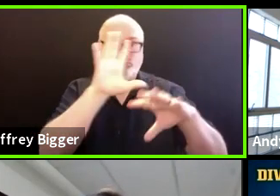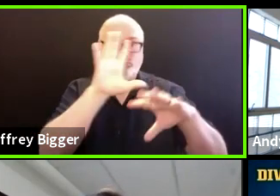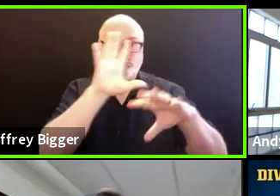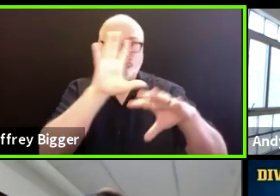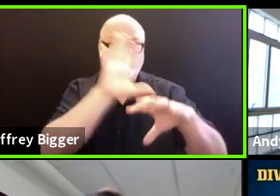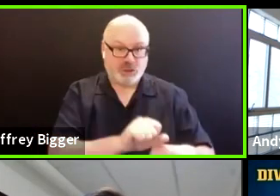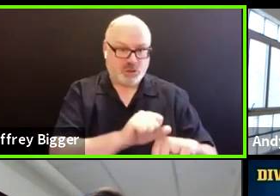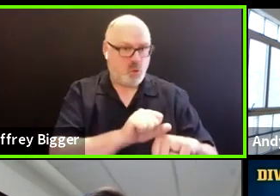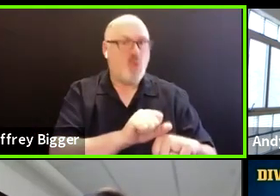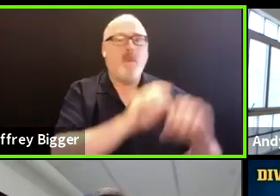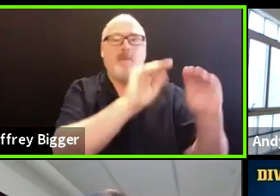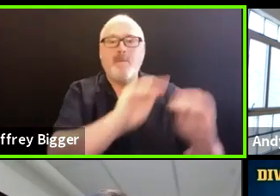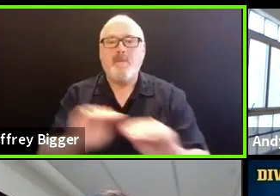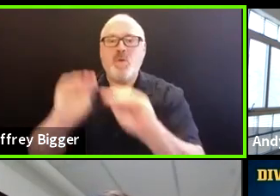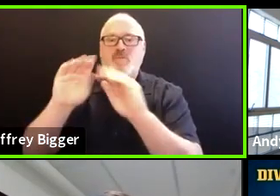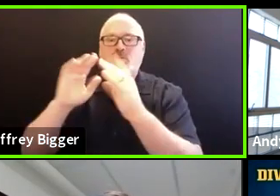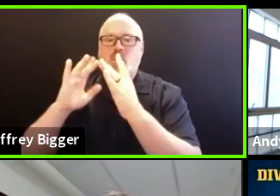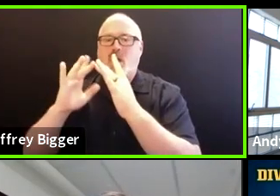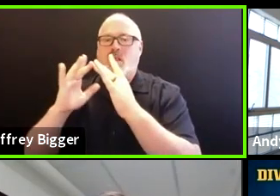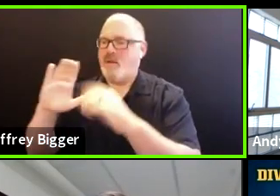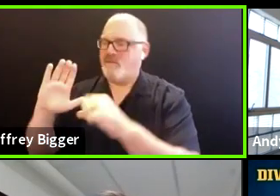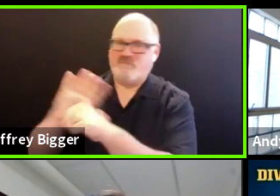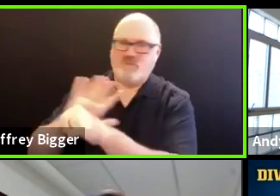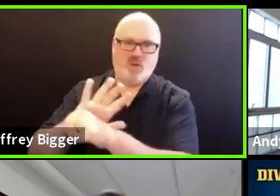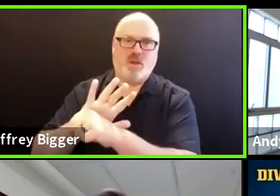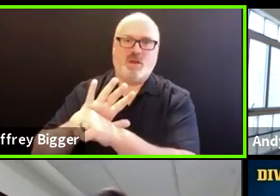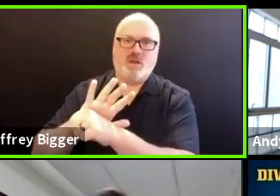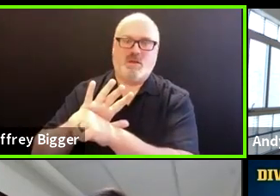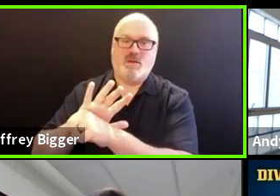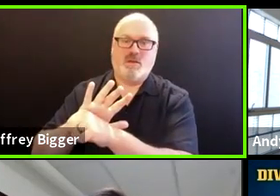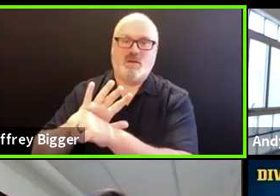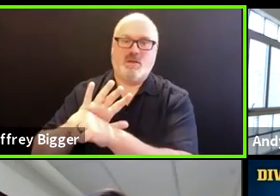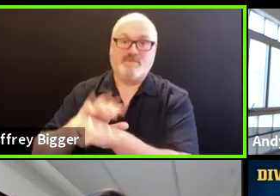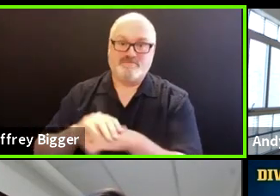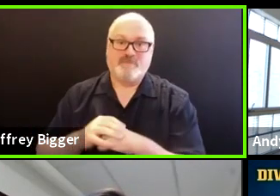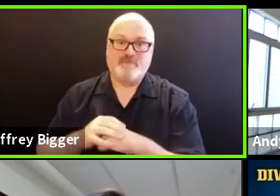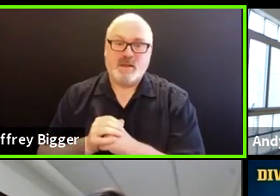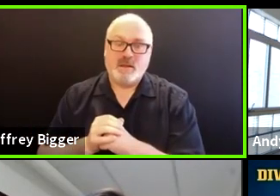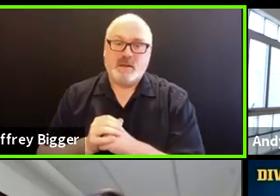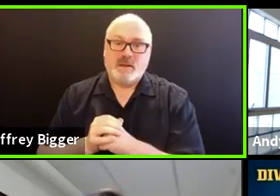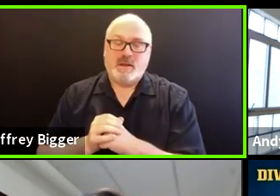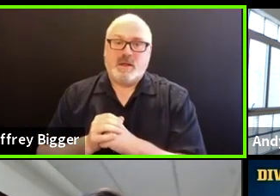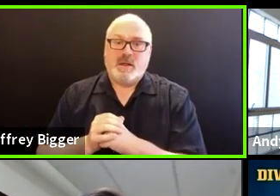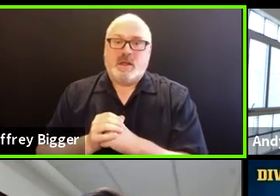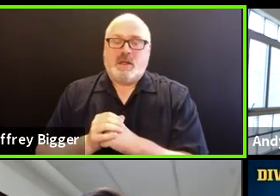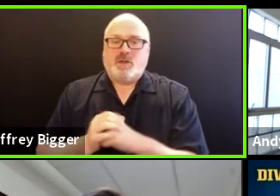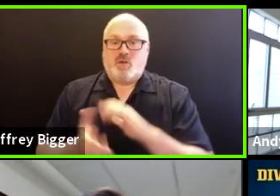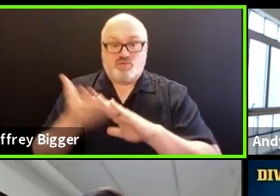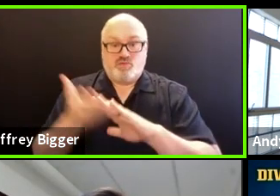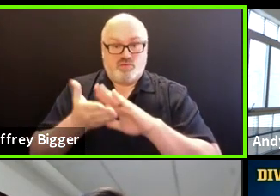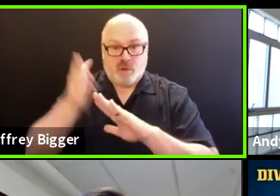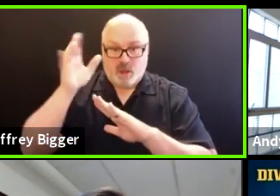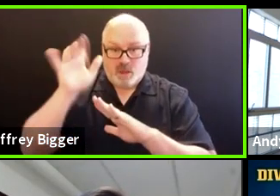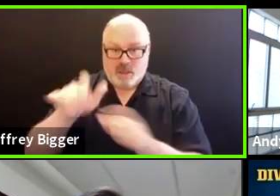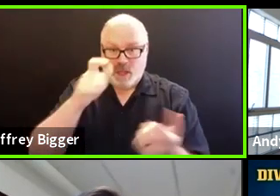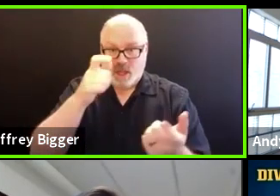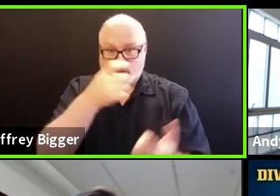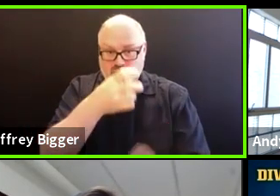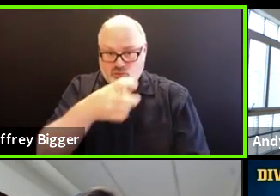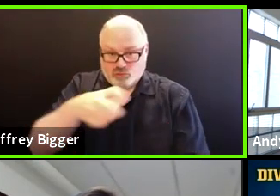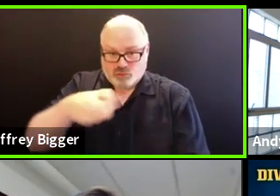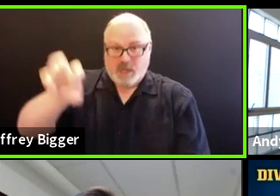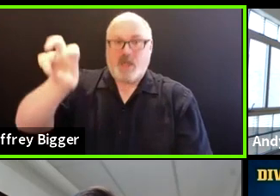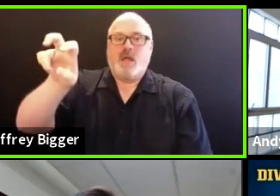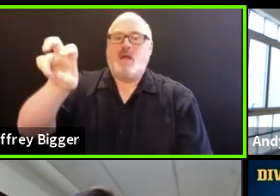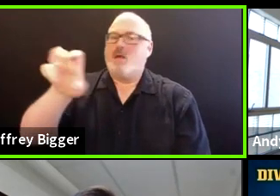to online instruction or alternate delivery. To facilitate that conversion for students, we